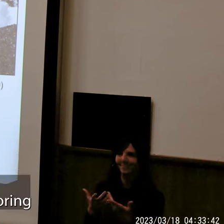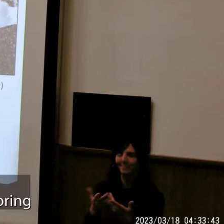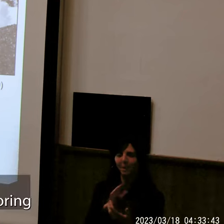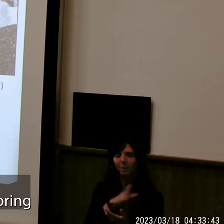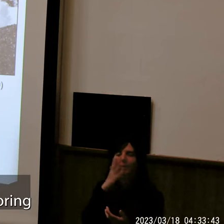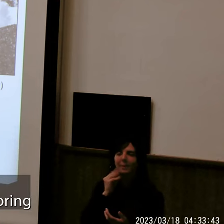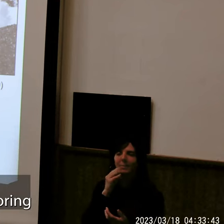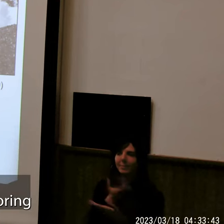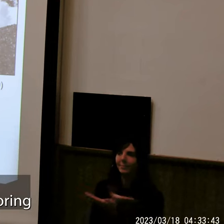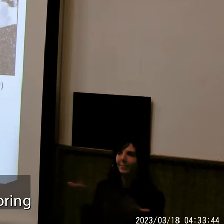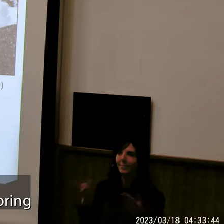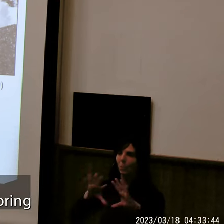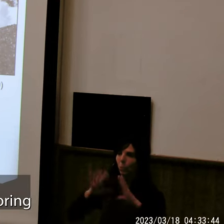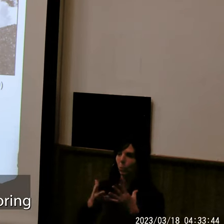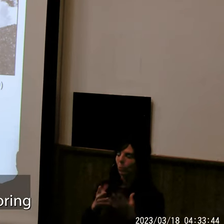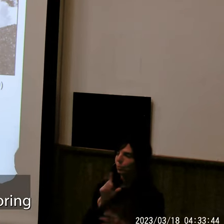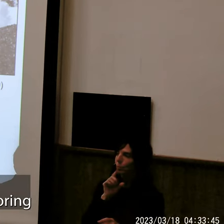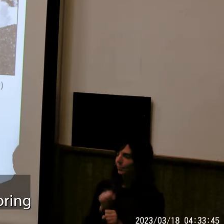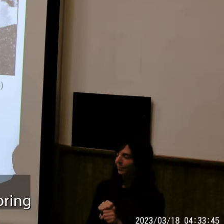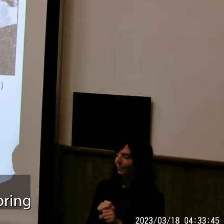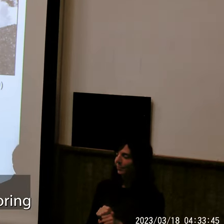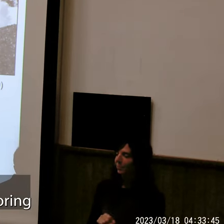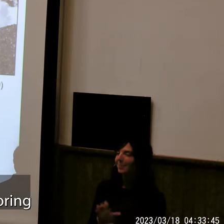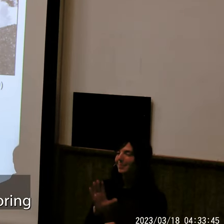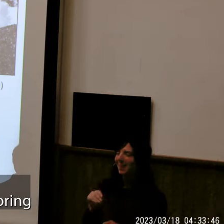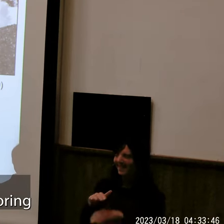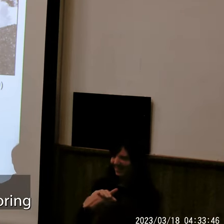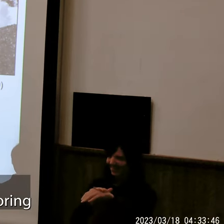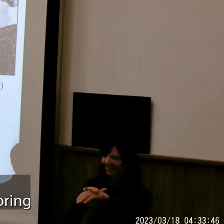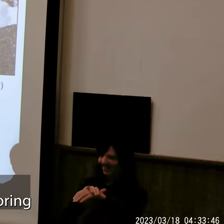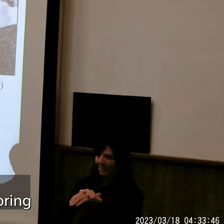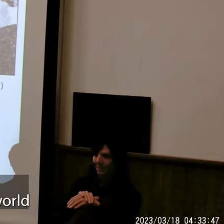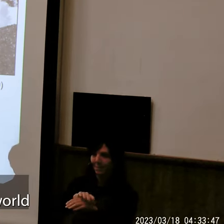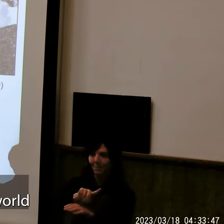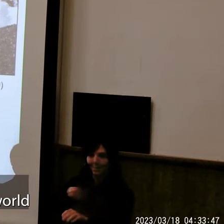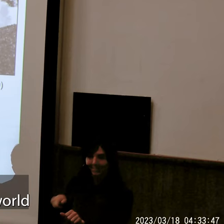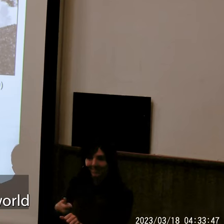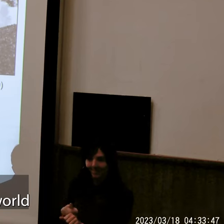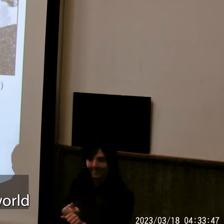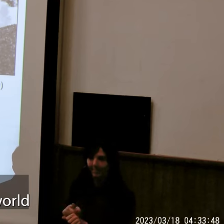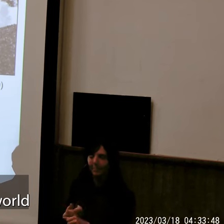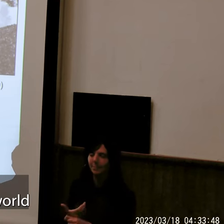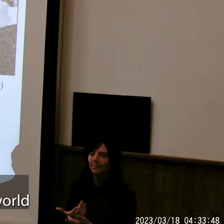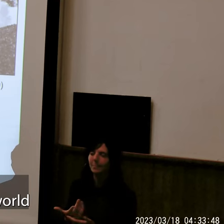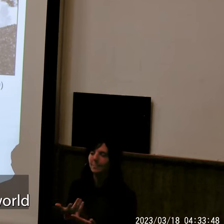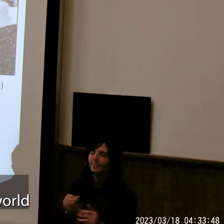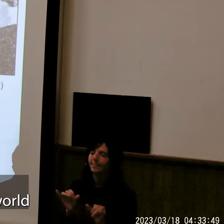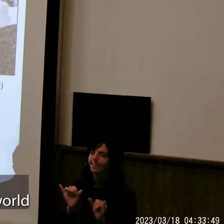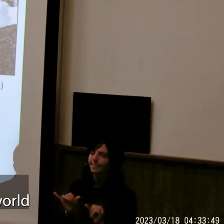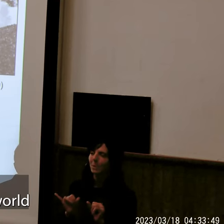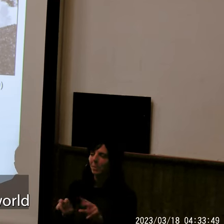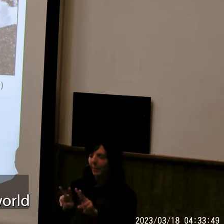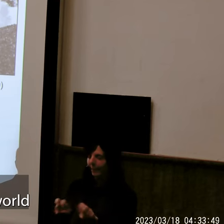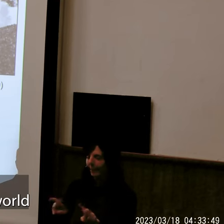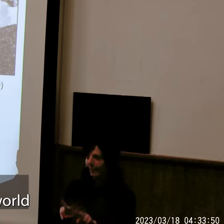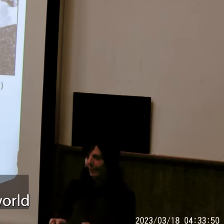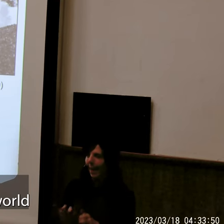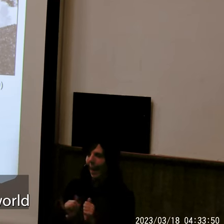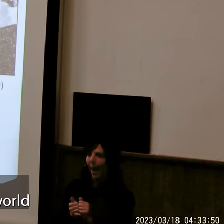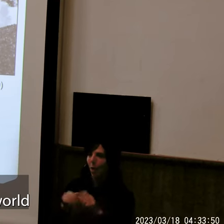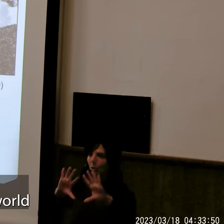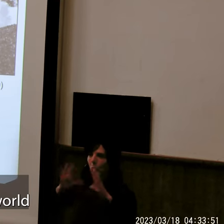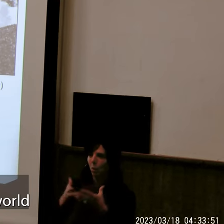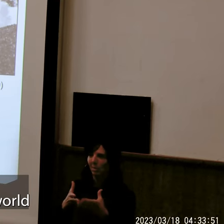Yet just beneath that surface, If Found is deeply invested in exploring how worlds can be fractured and unmade,